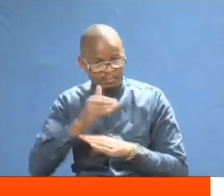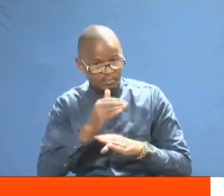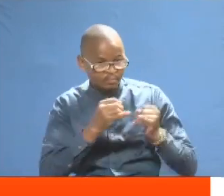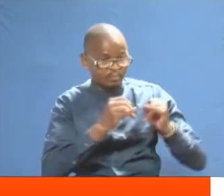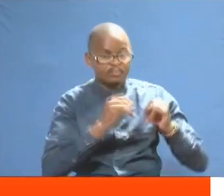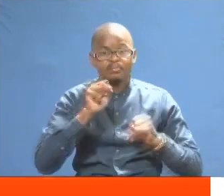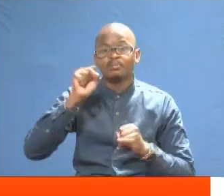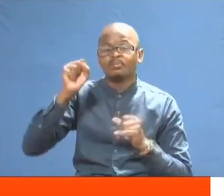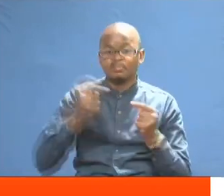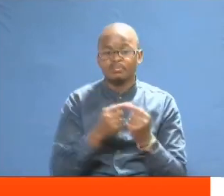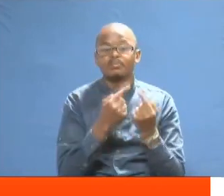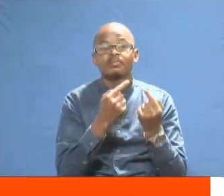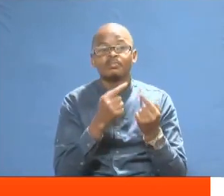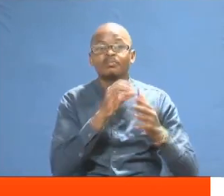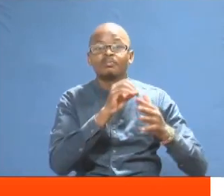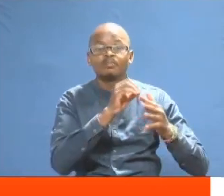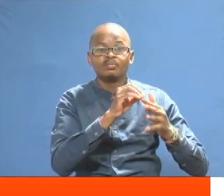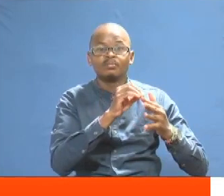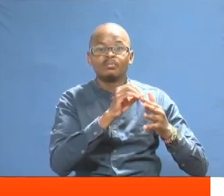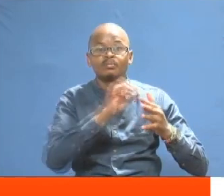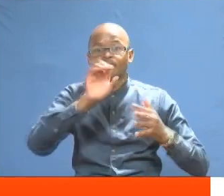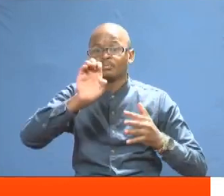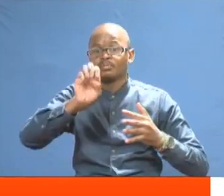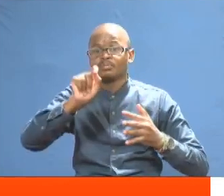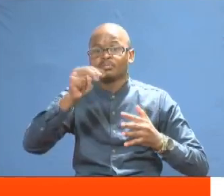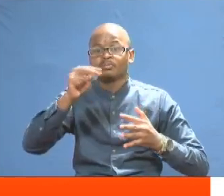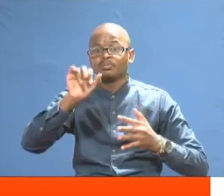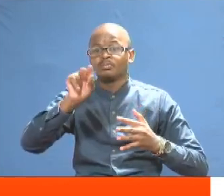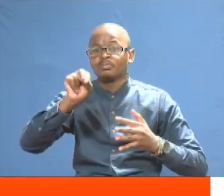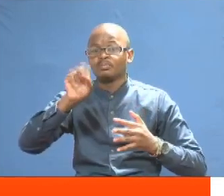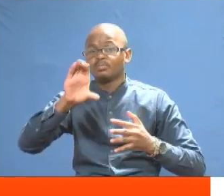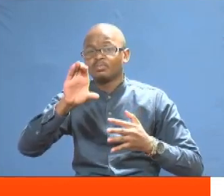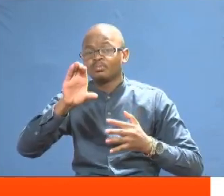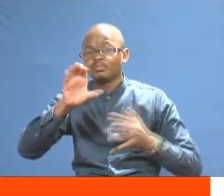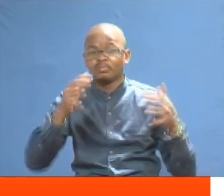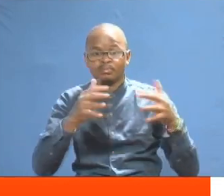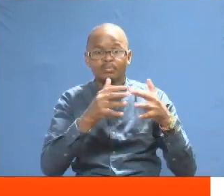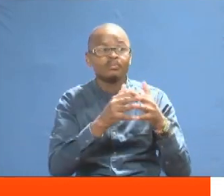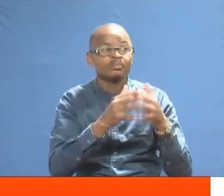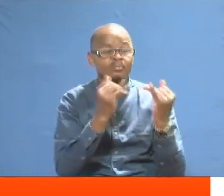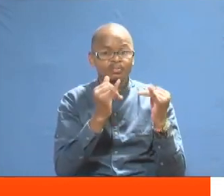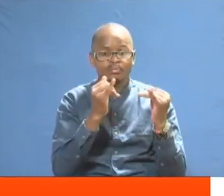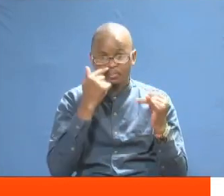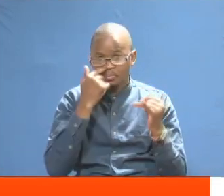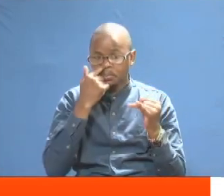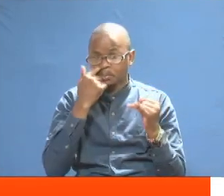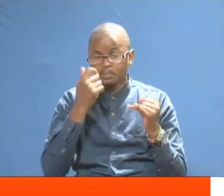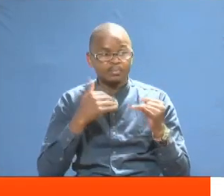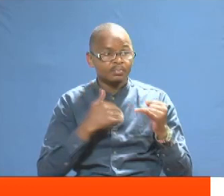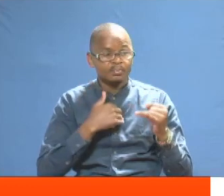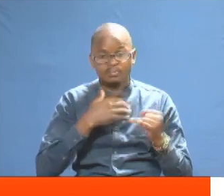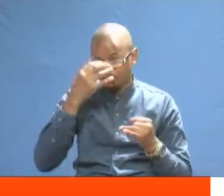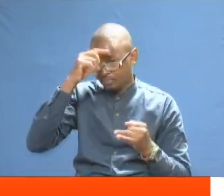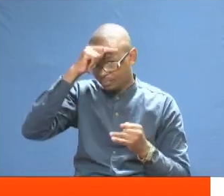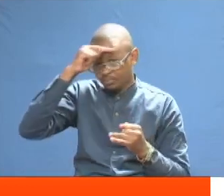either in political violence or in ethnic-based political engagements. Now they have mad with the Deputy